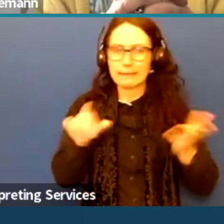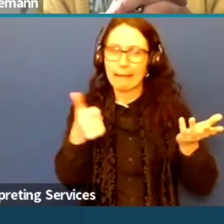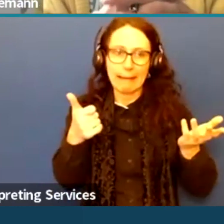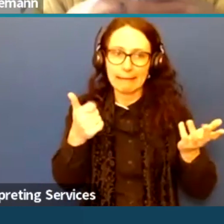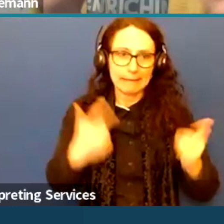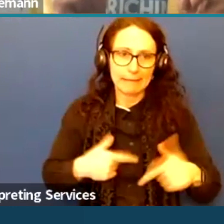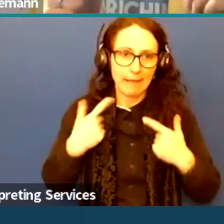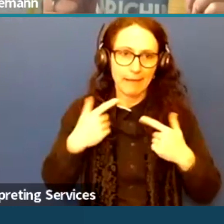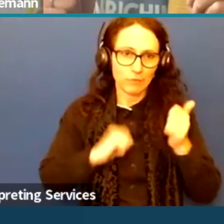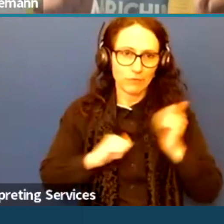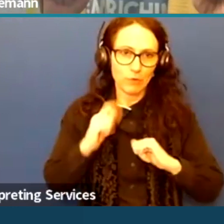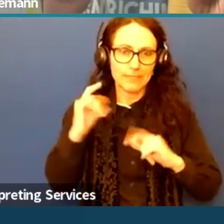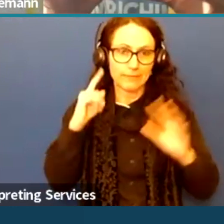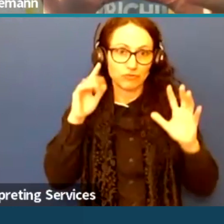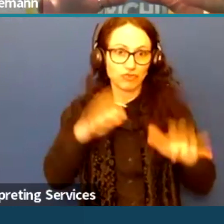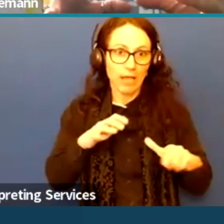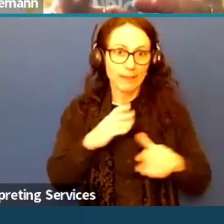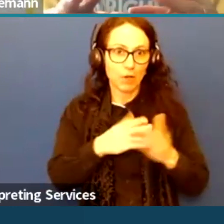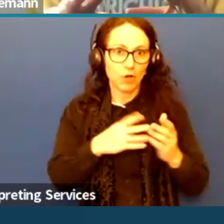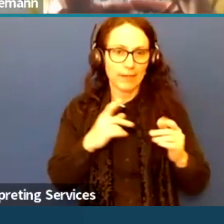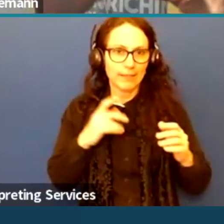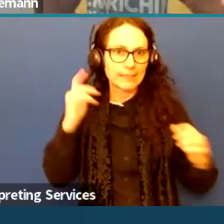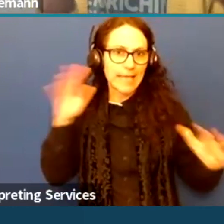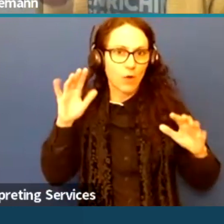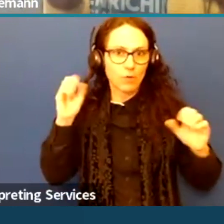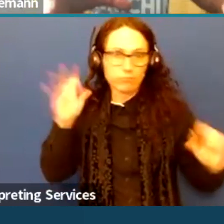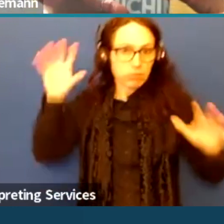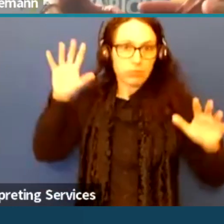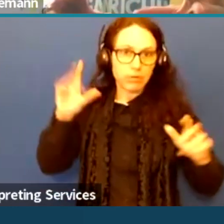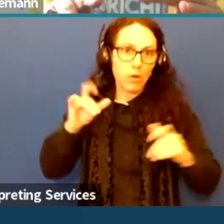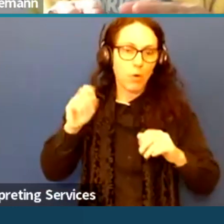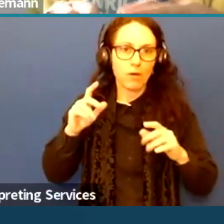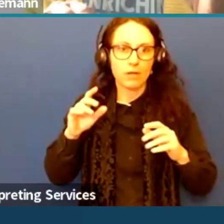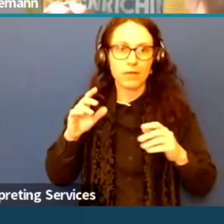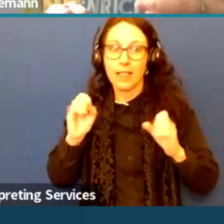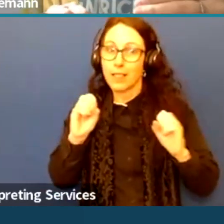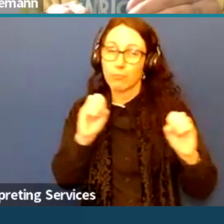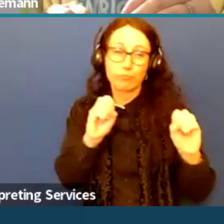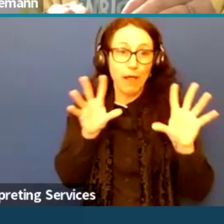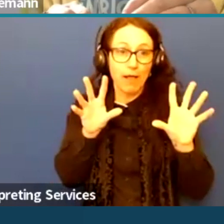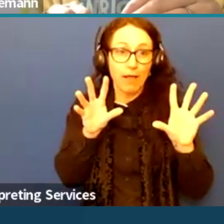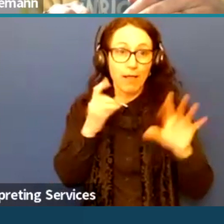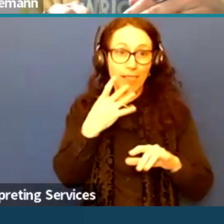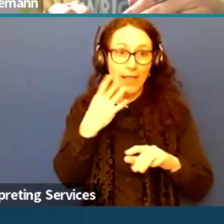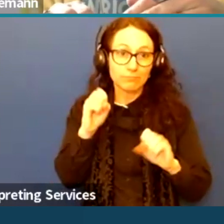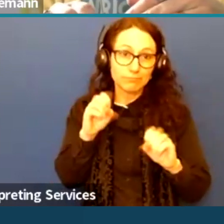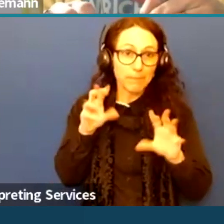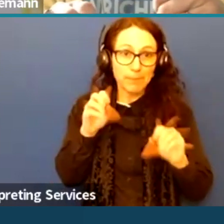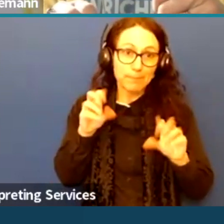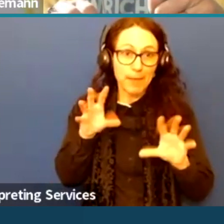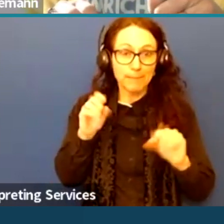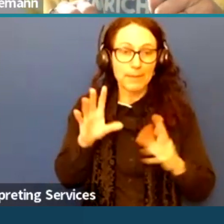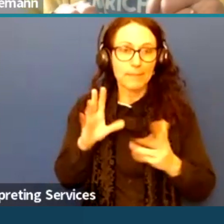have shocking elements like startling sounds or bright flashing lights. Is that going to be a problem for